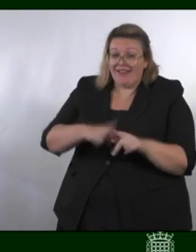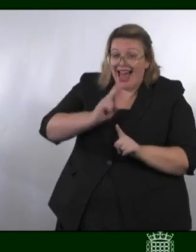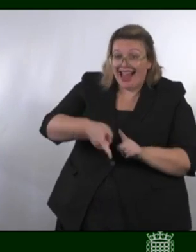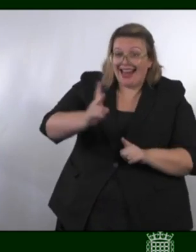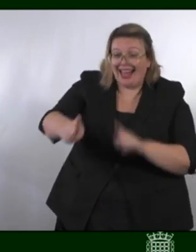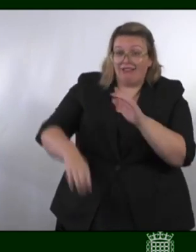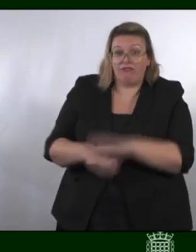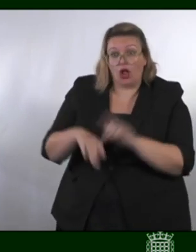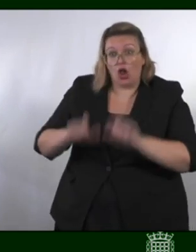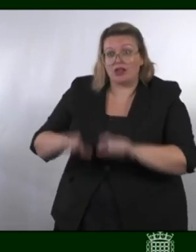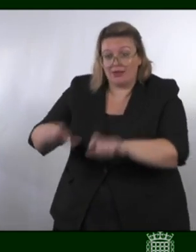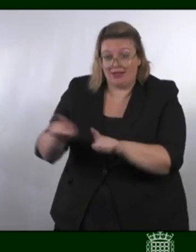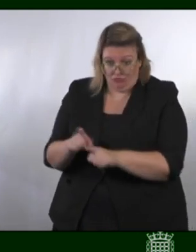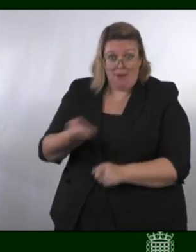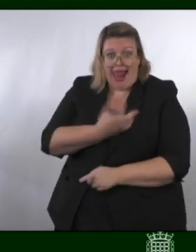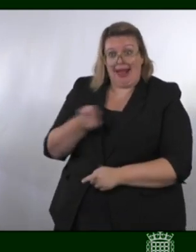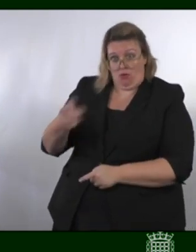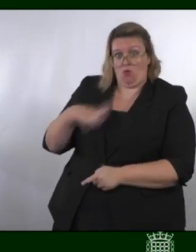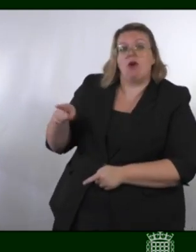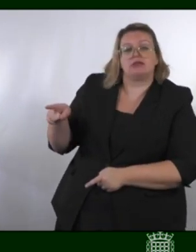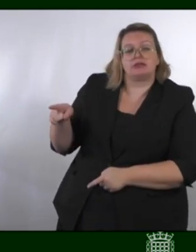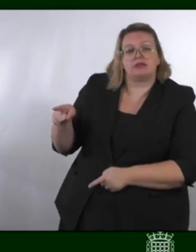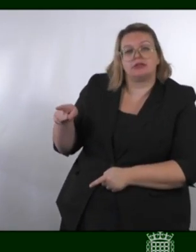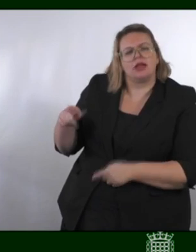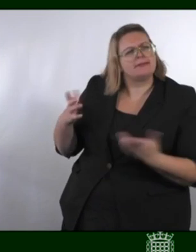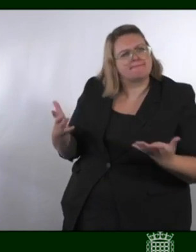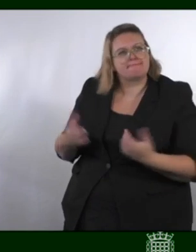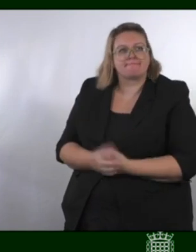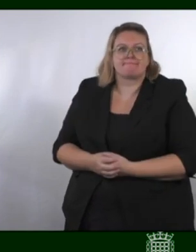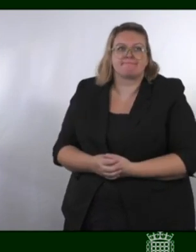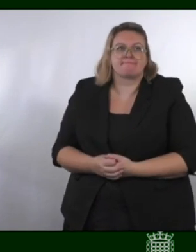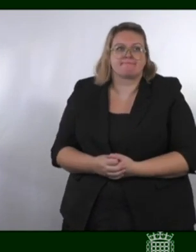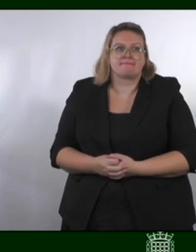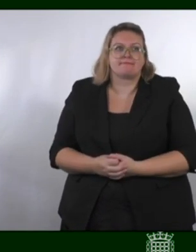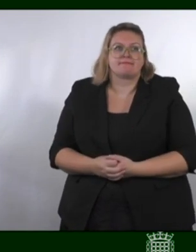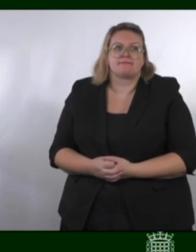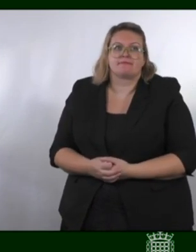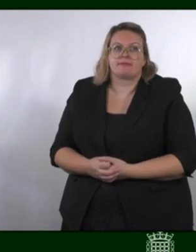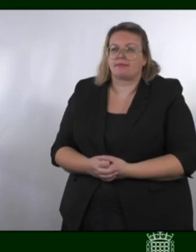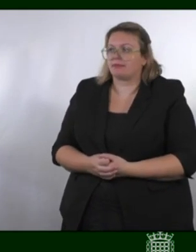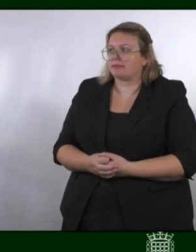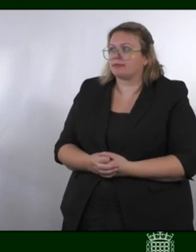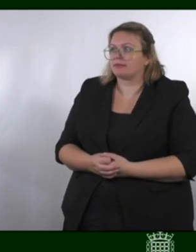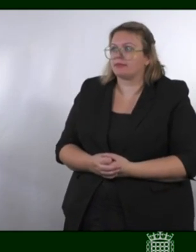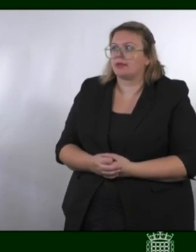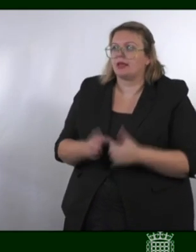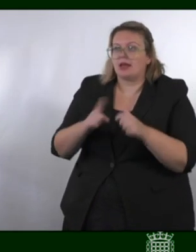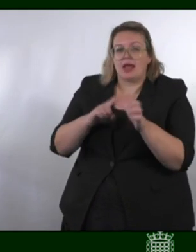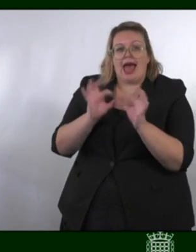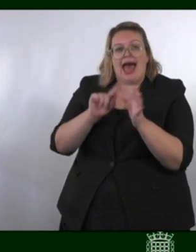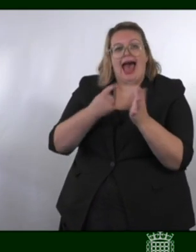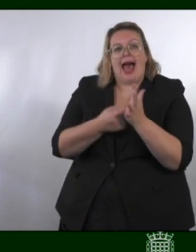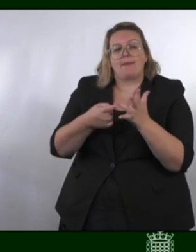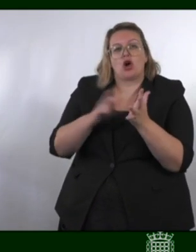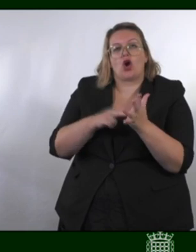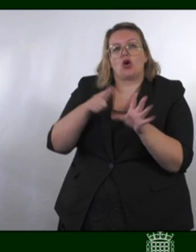lockdowns of a kind that are recommended by the party opposite. Miller. Thank you, Mr. Speaker. The people of